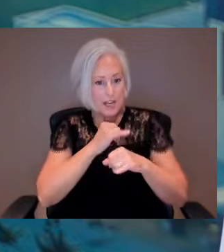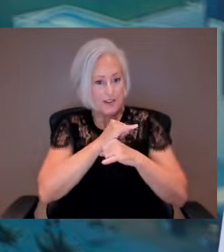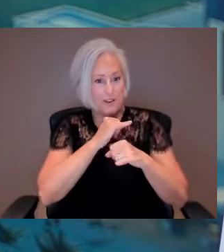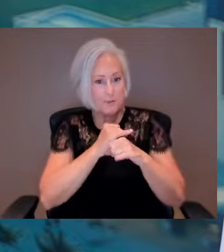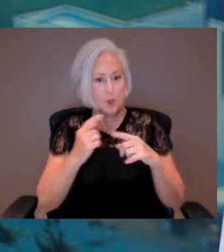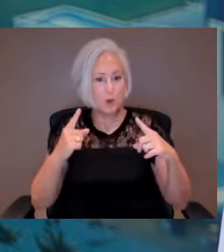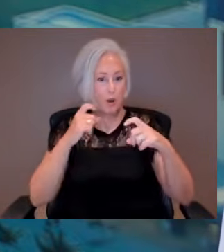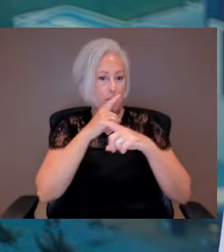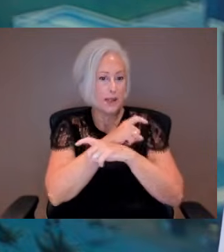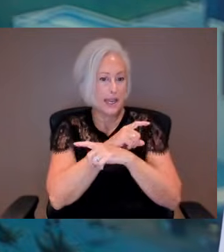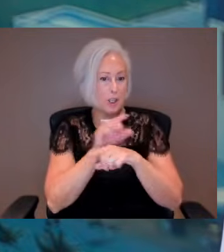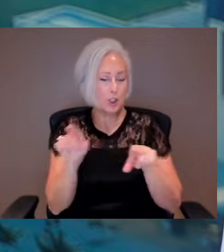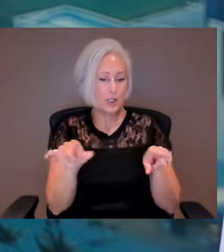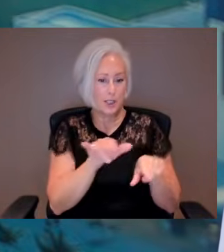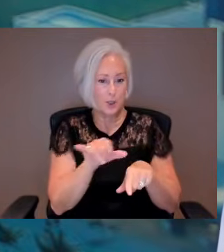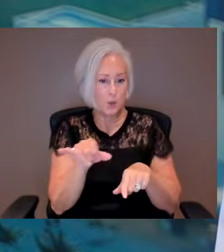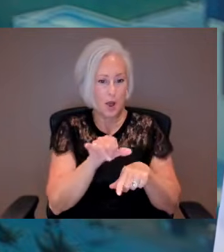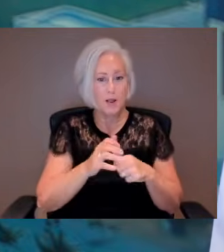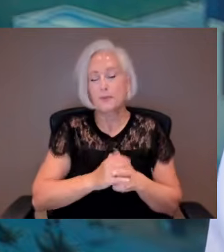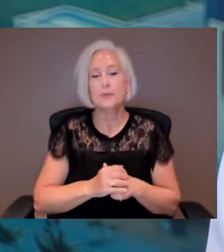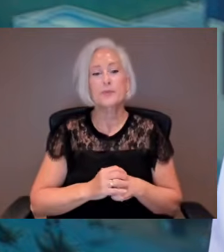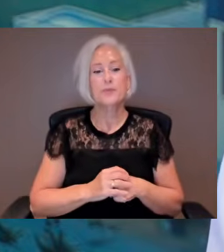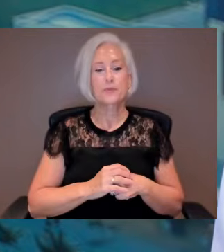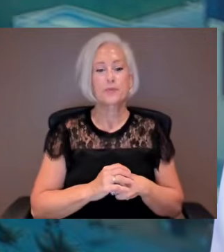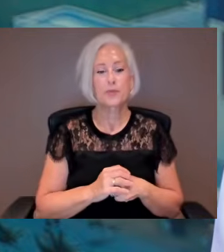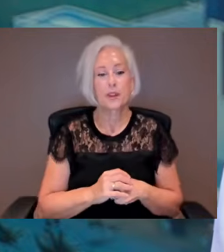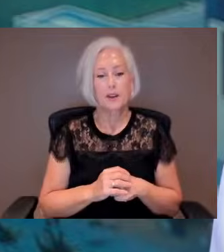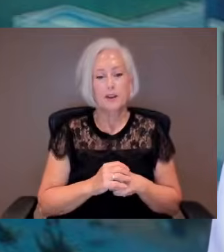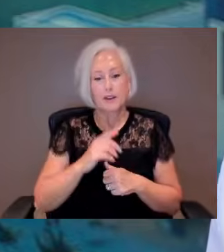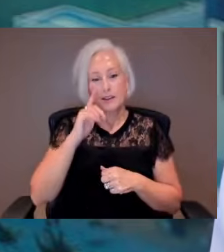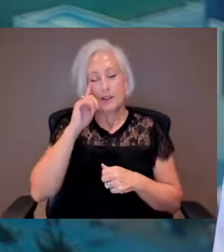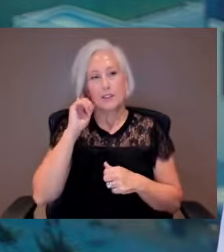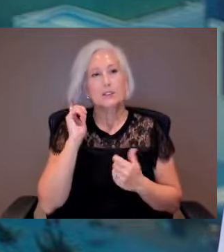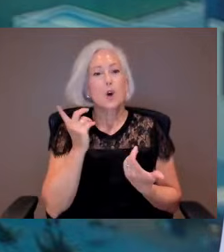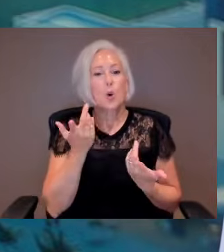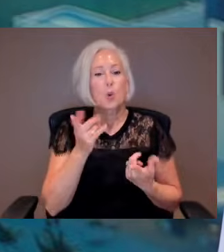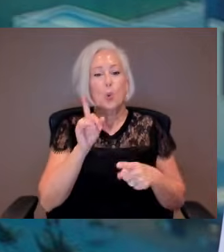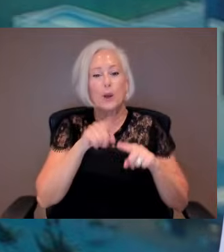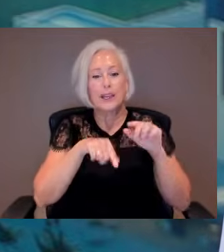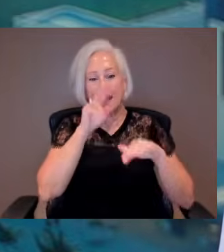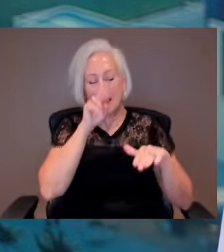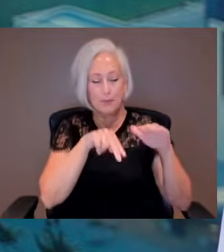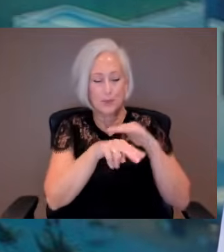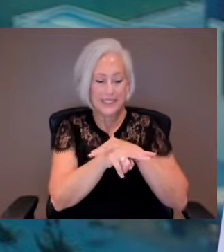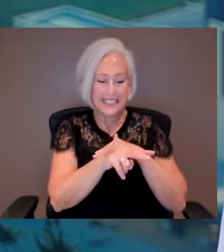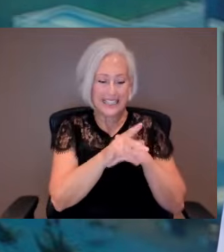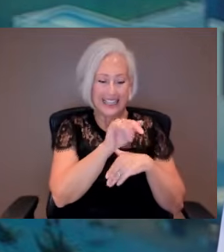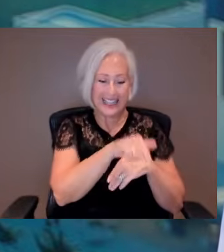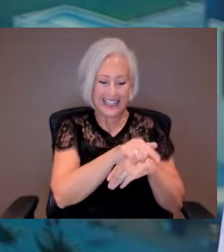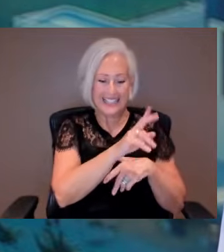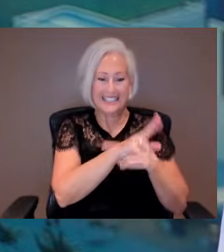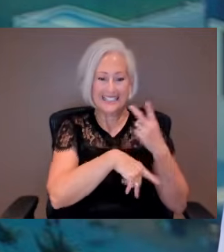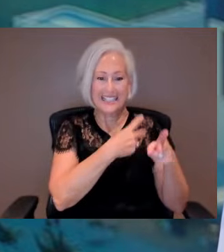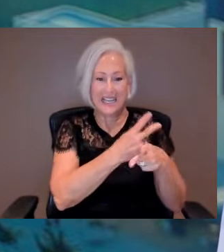as well. But so it's unpredictable, which is the trade-off, but it is more targeted, and